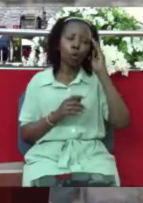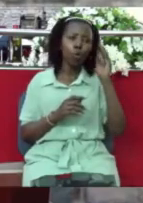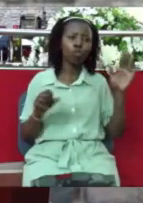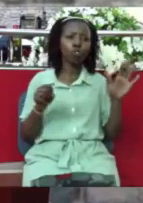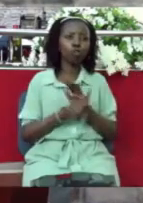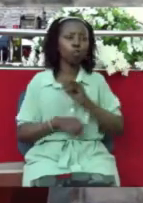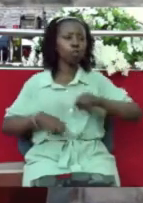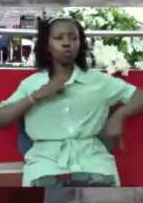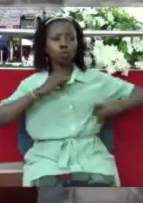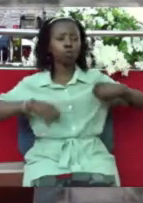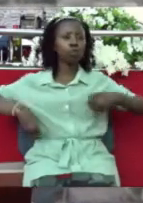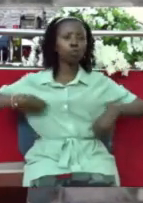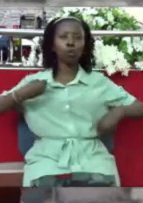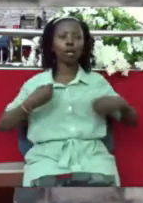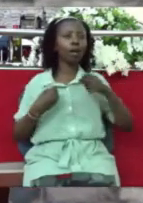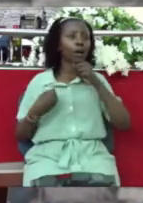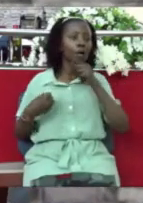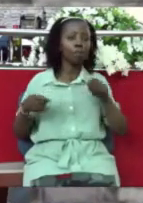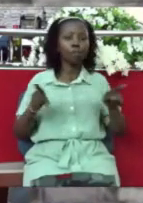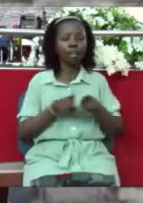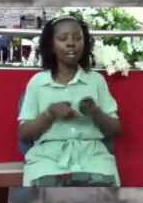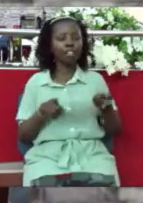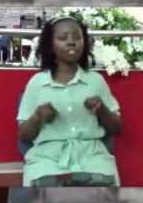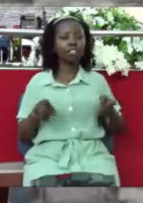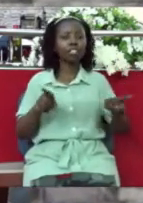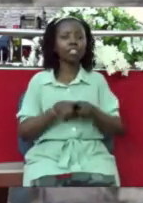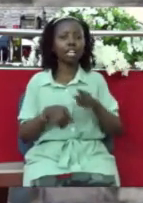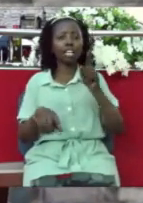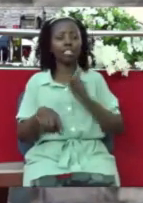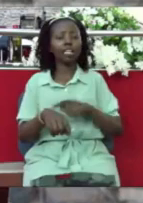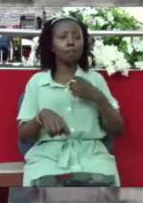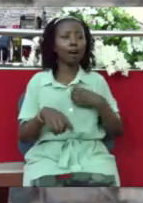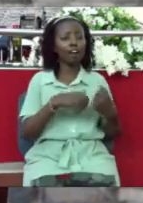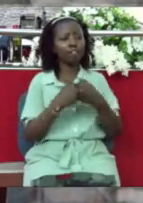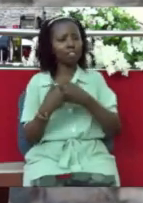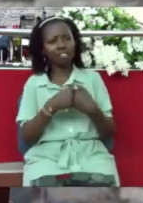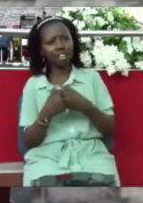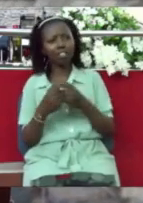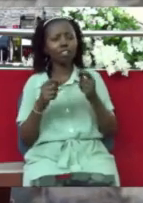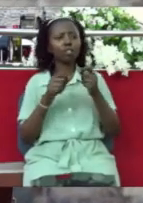my brothers and sisters, whenever you face trials of many kinds,